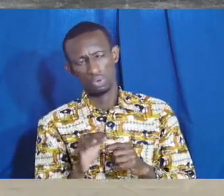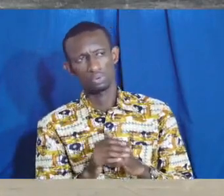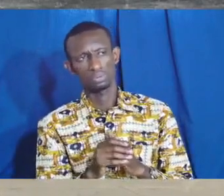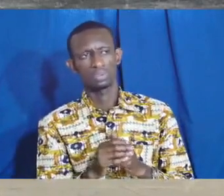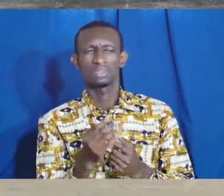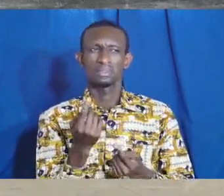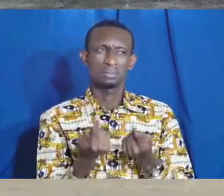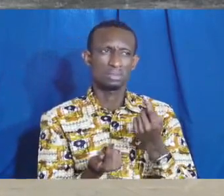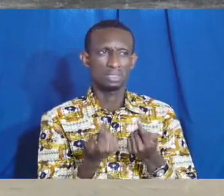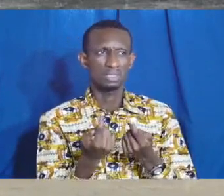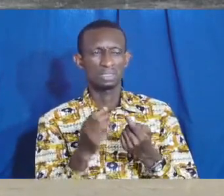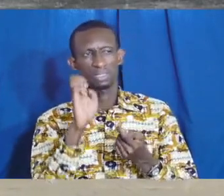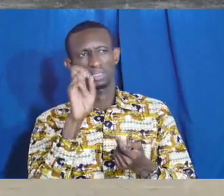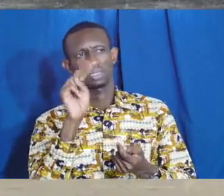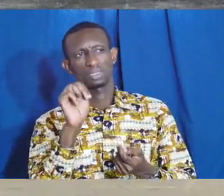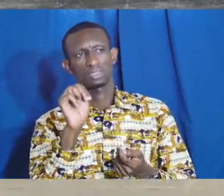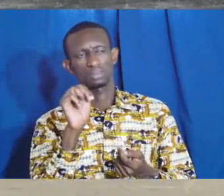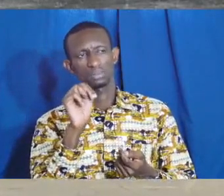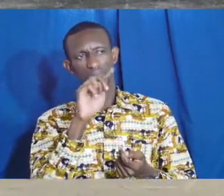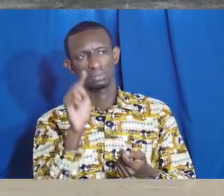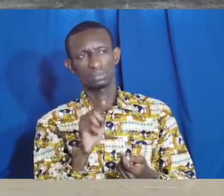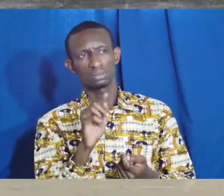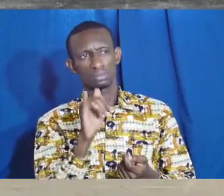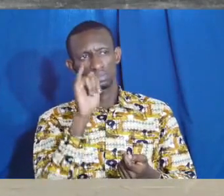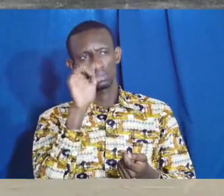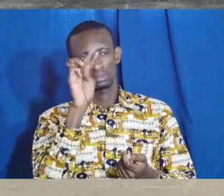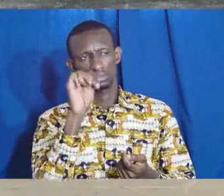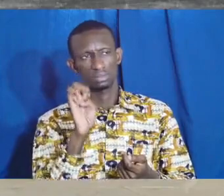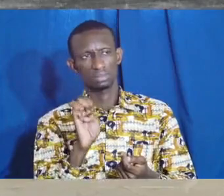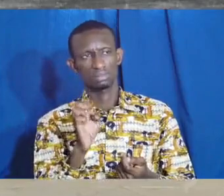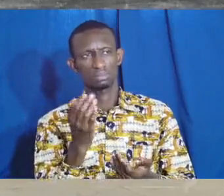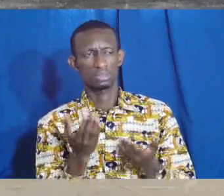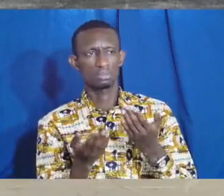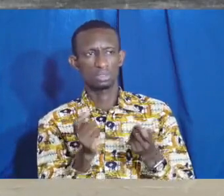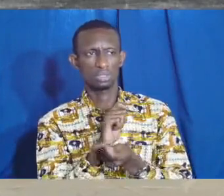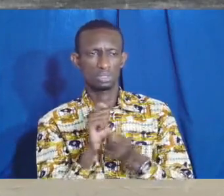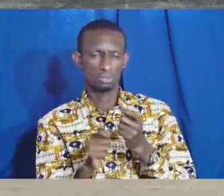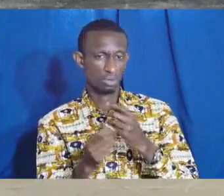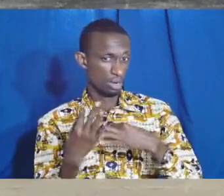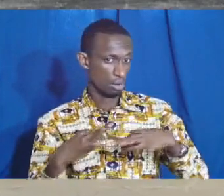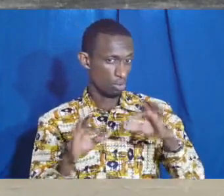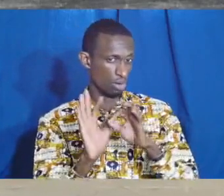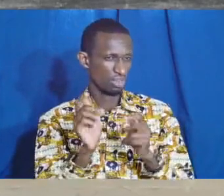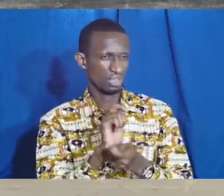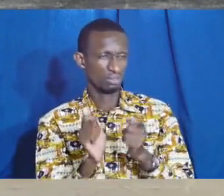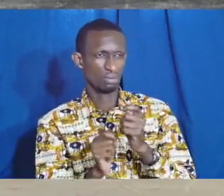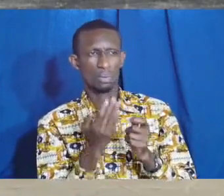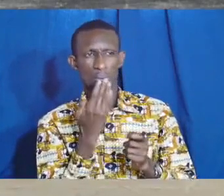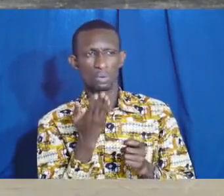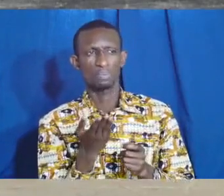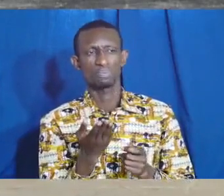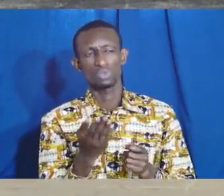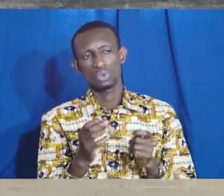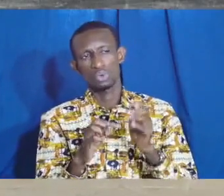having a particular temperature that has to perform its function. If I'm trying to draw, I can draw it like that. This is supposed to be the